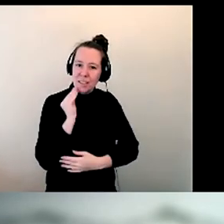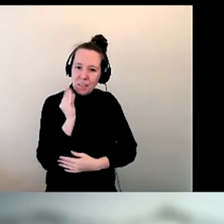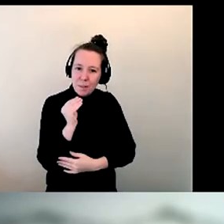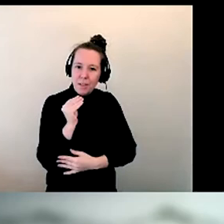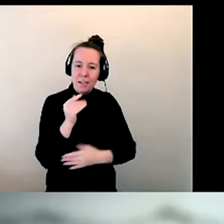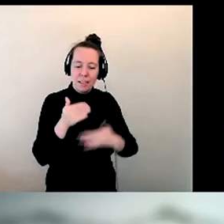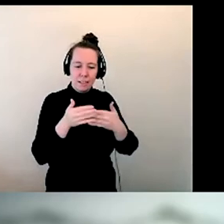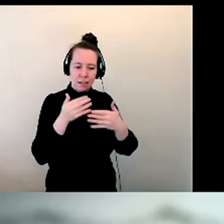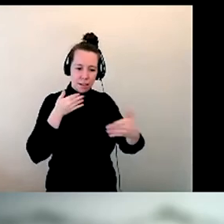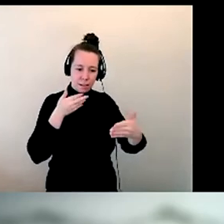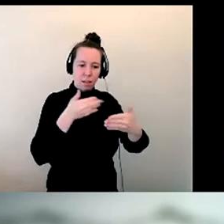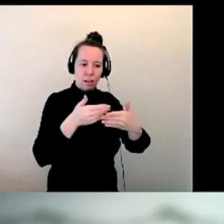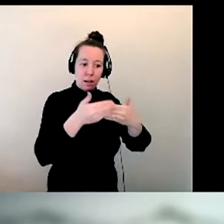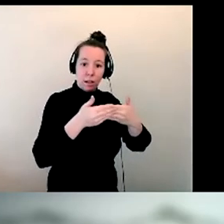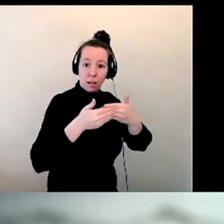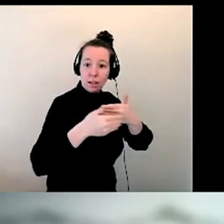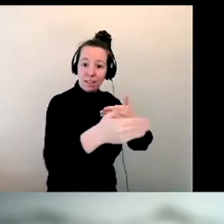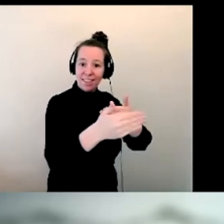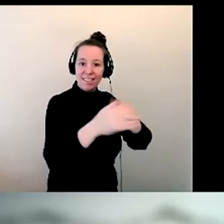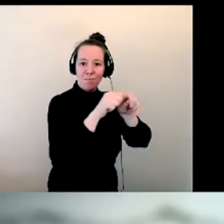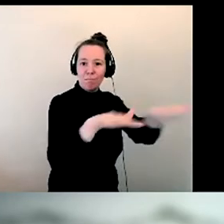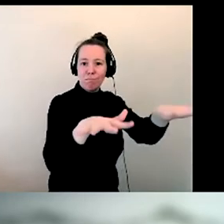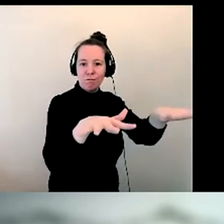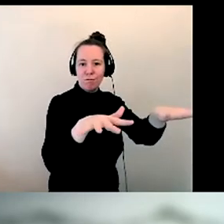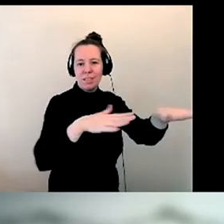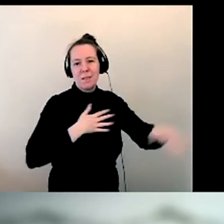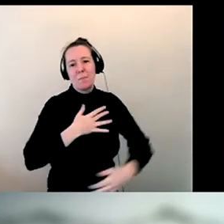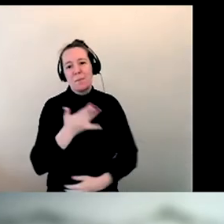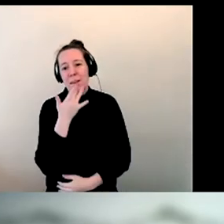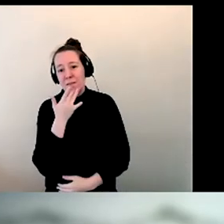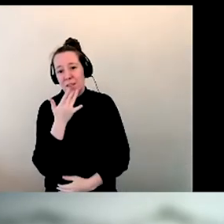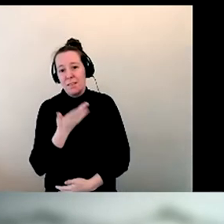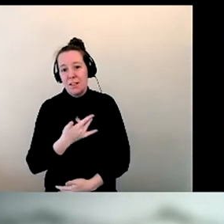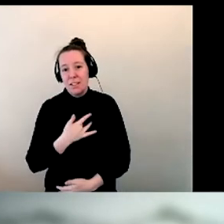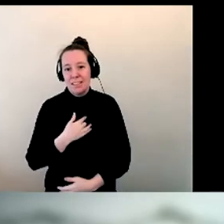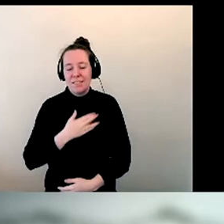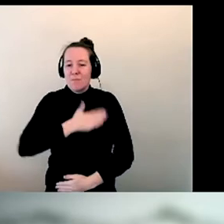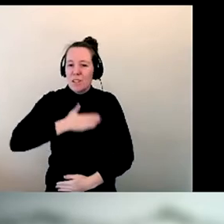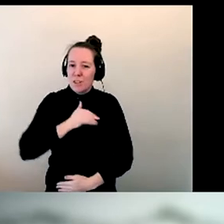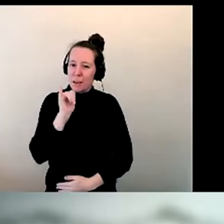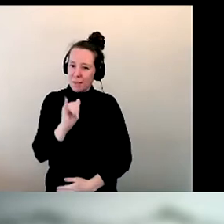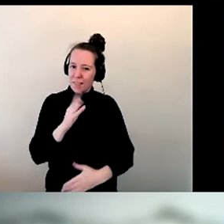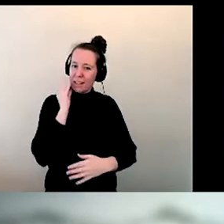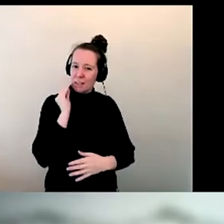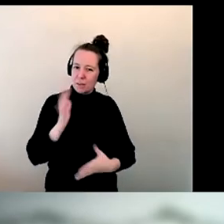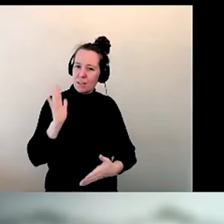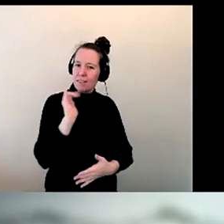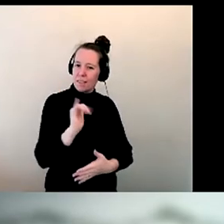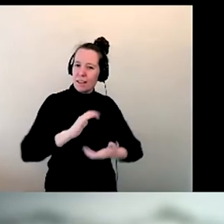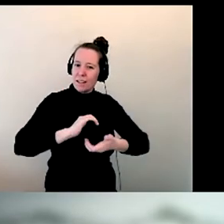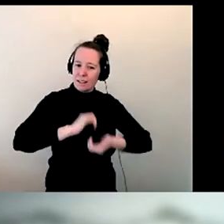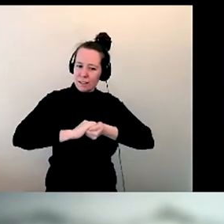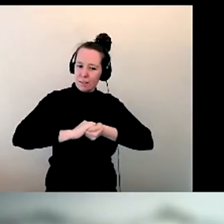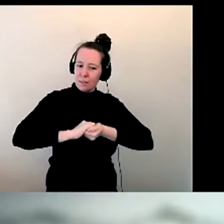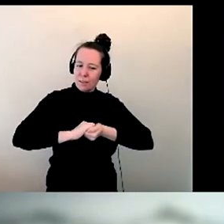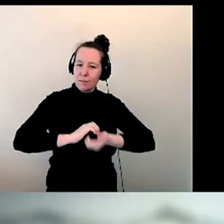publicly. I think that's my favorite part of working with publishers. Okay. And Kimberly, not Kimberly,